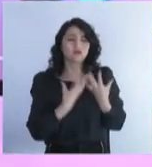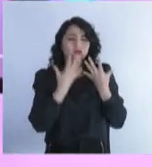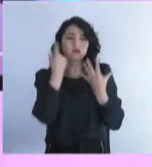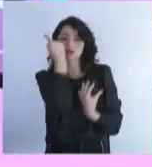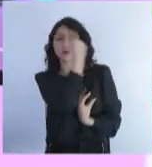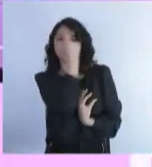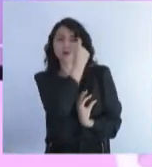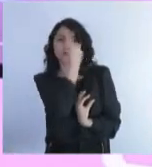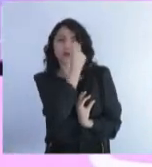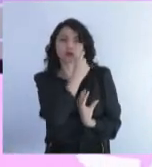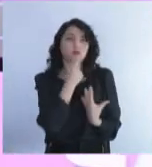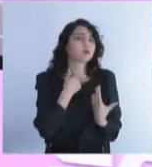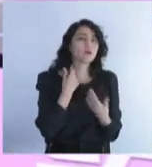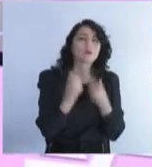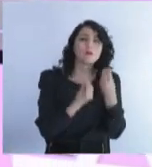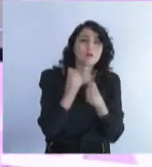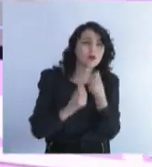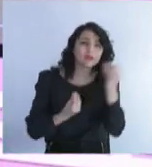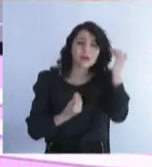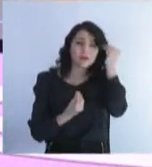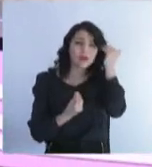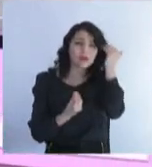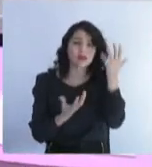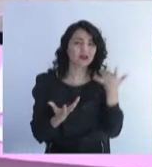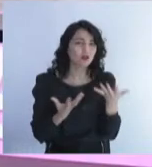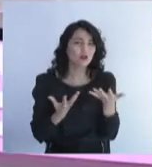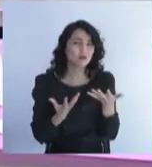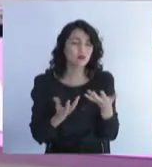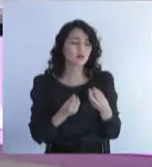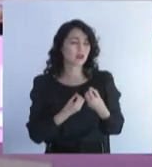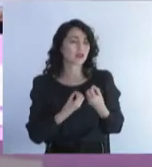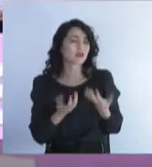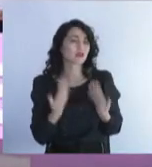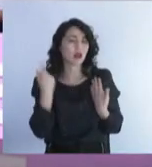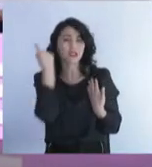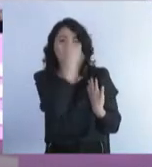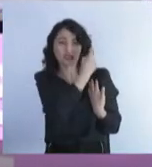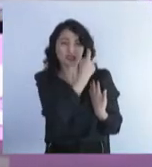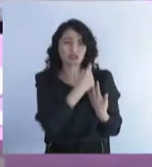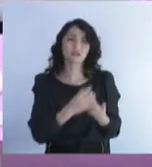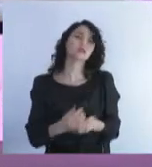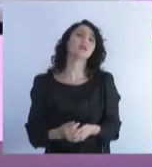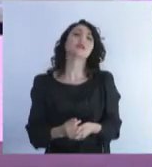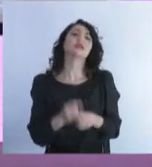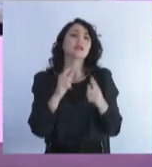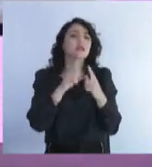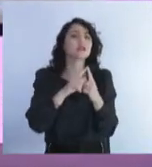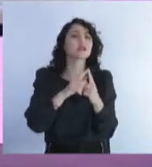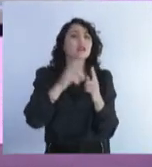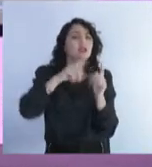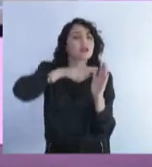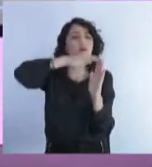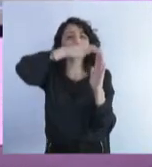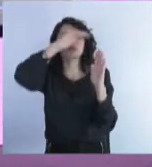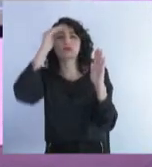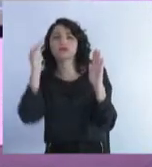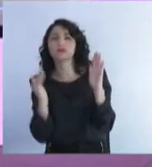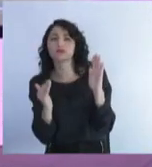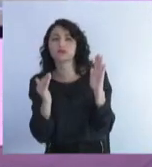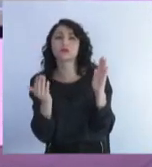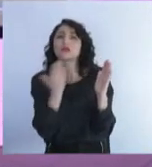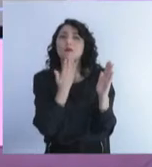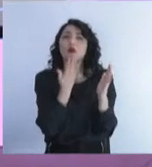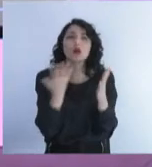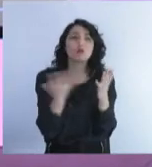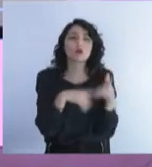over and over again, that brings me to that stress, to the far right of this curve? And how can we move